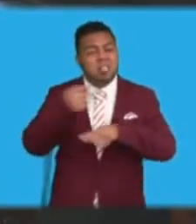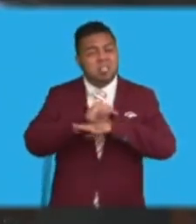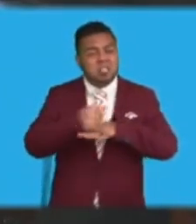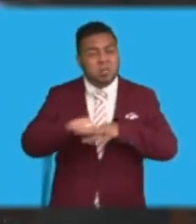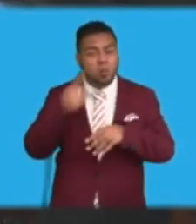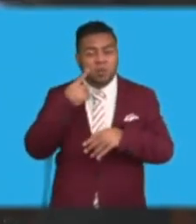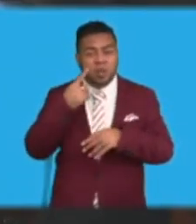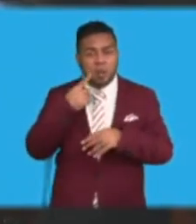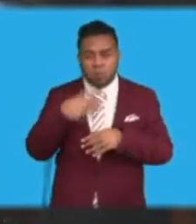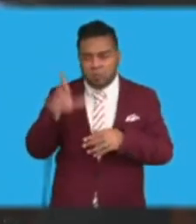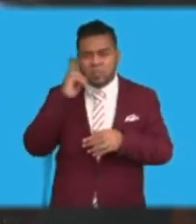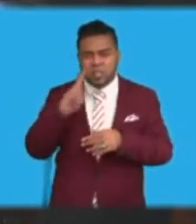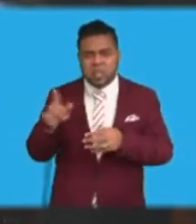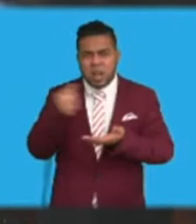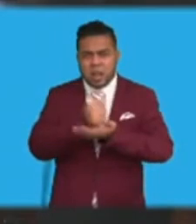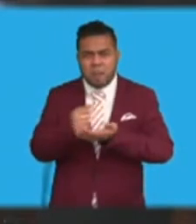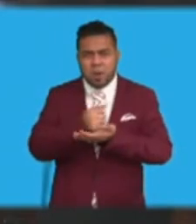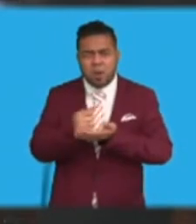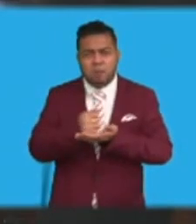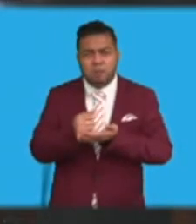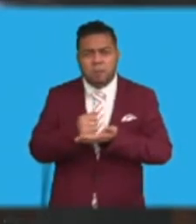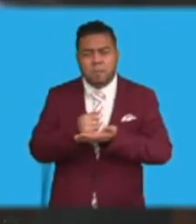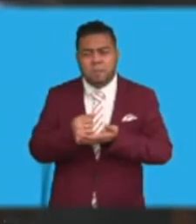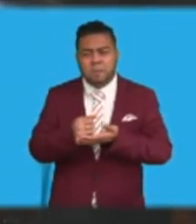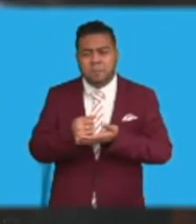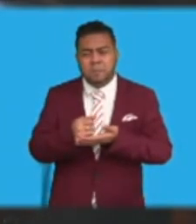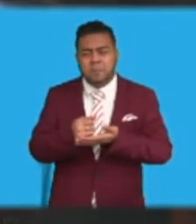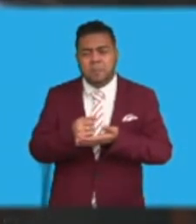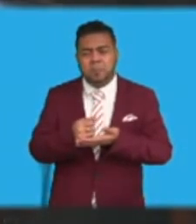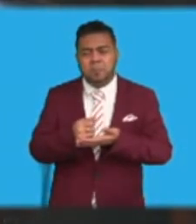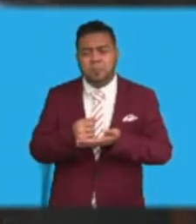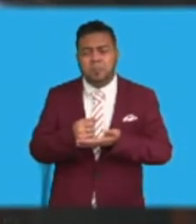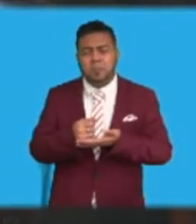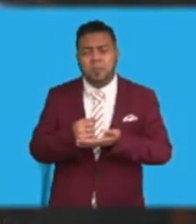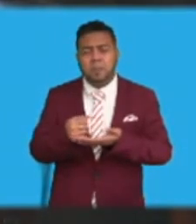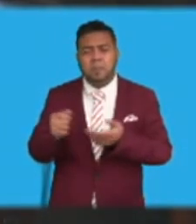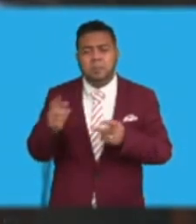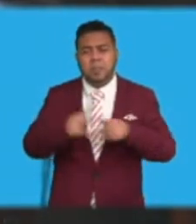of places in Fiji, Madam Speaker. This has happened for a number of reasons.